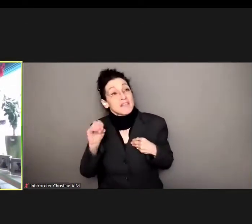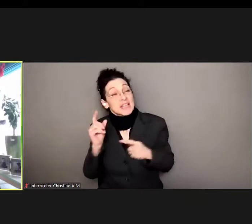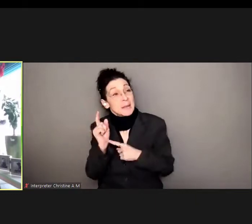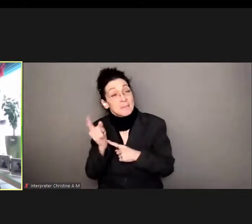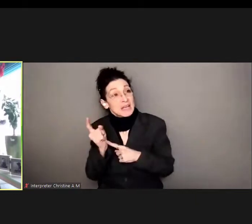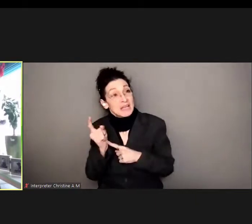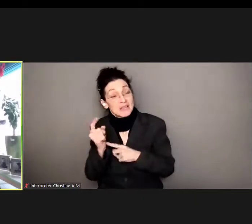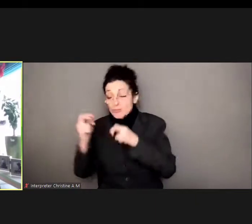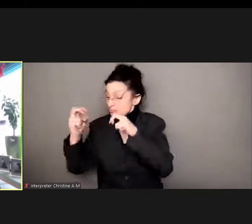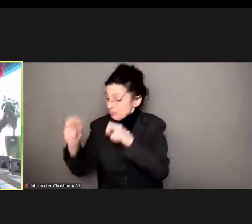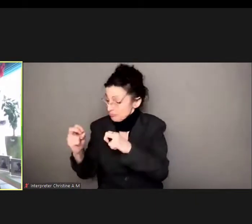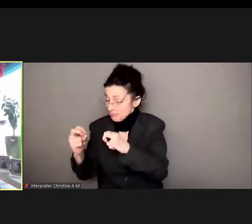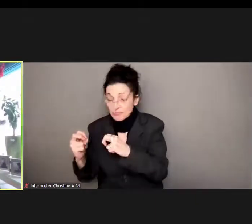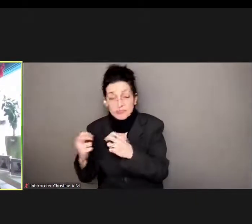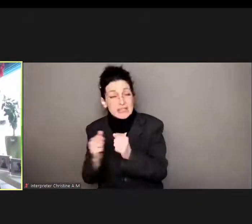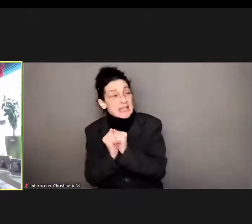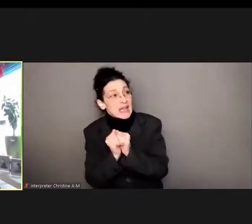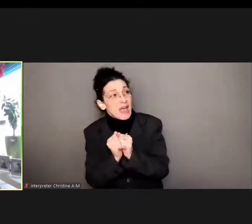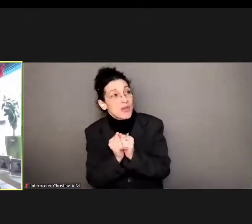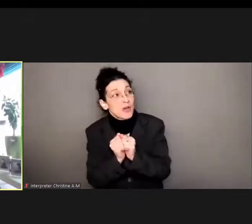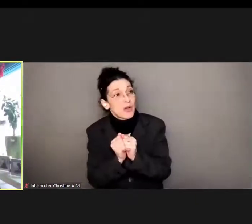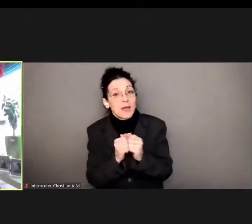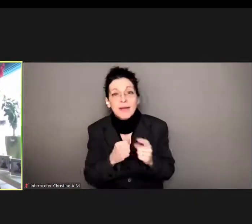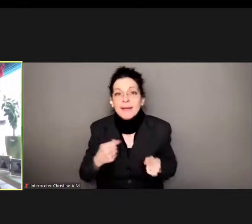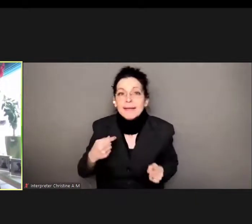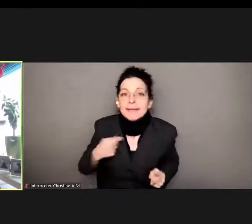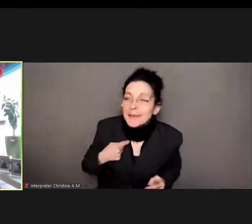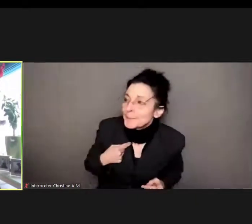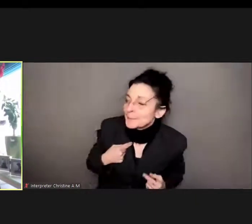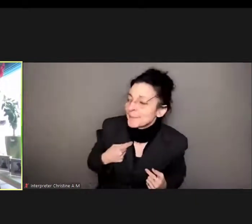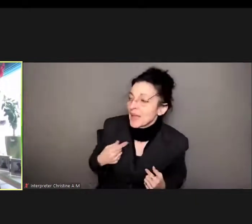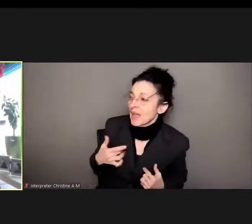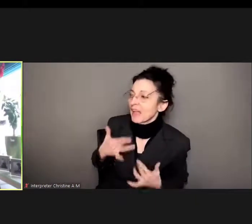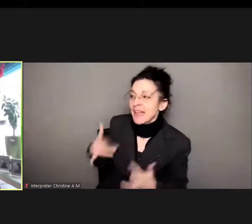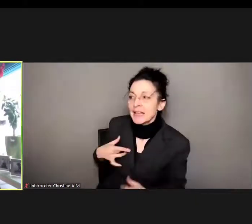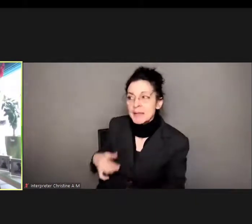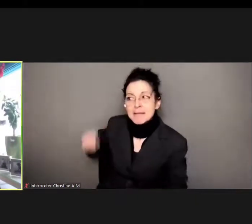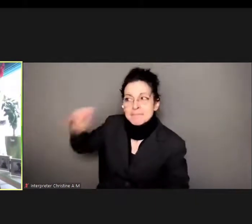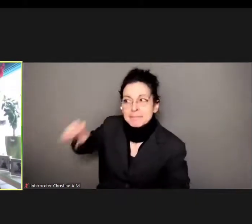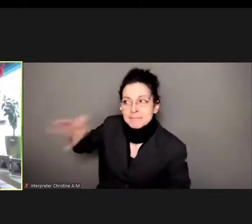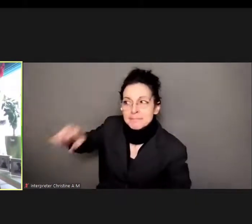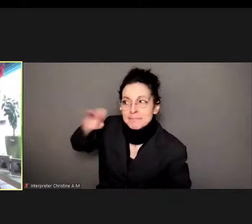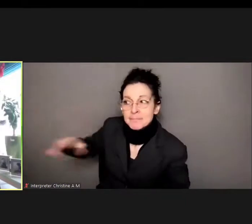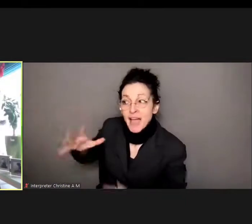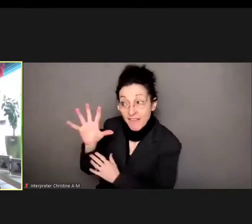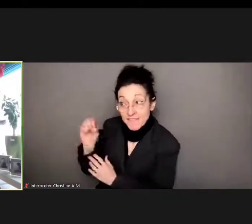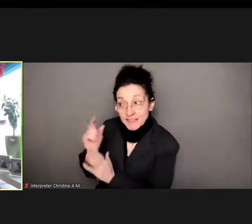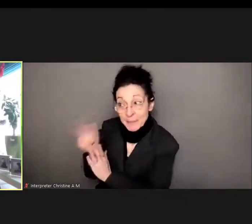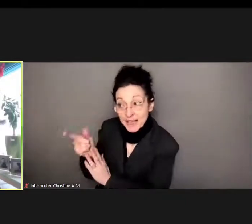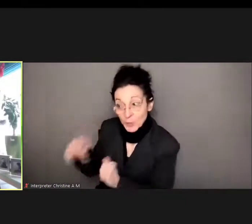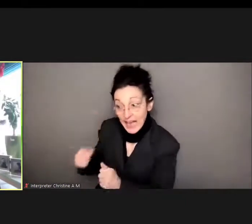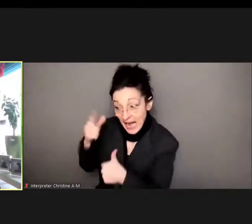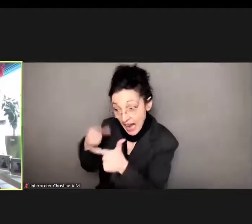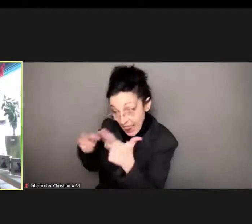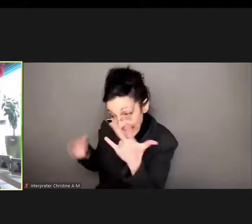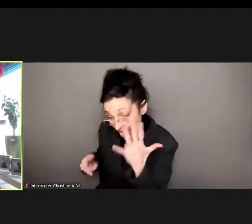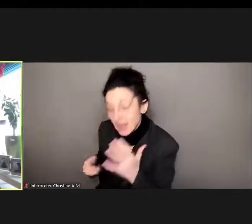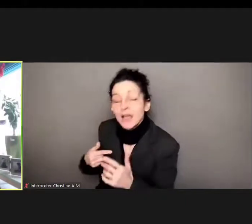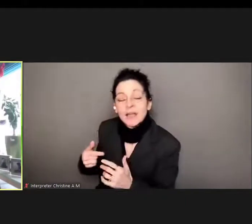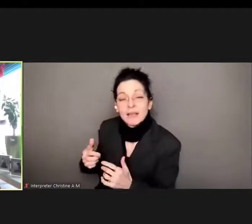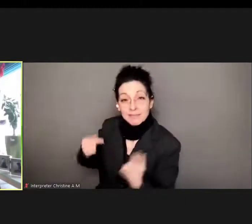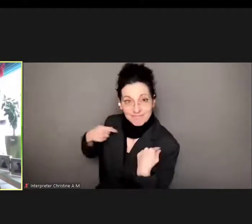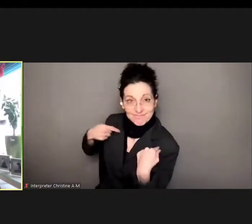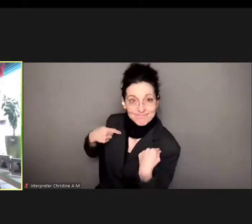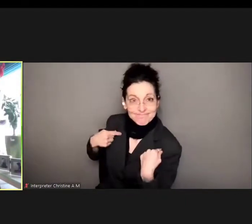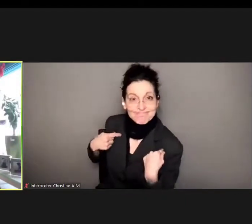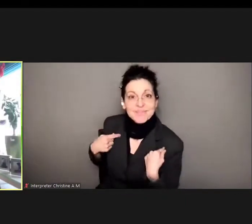And I would be like more on like a normative time frame in my head, like, let's do this and this and this and this. I also,